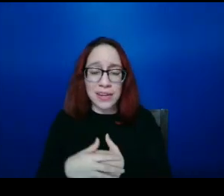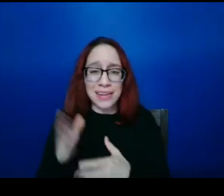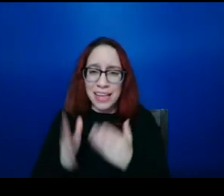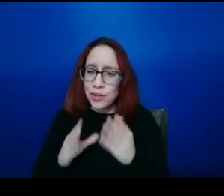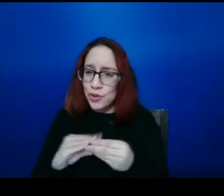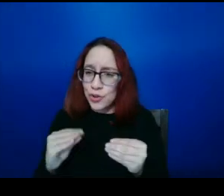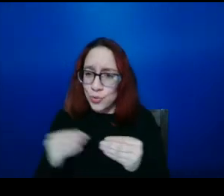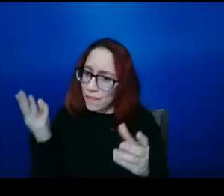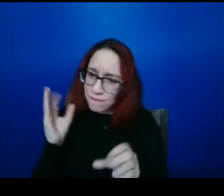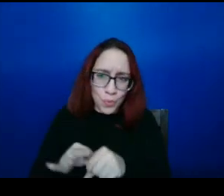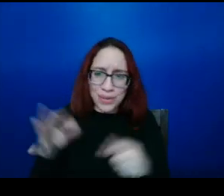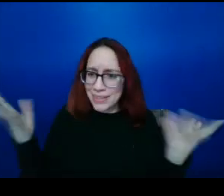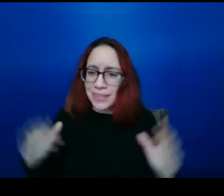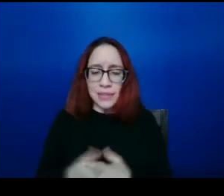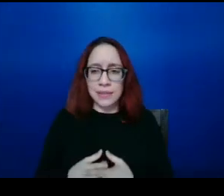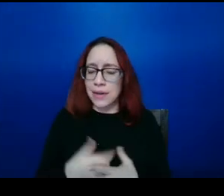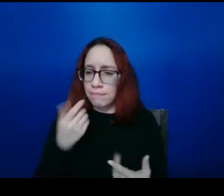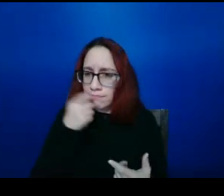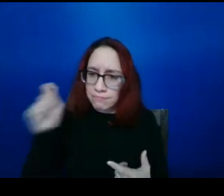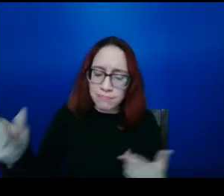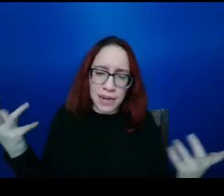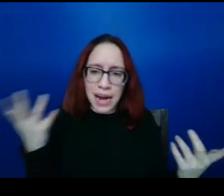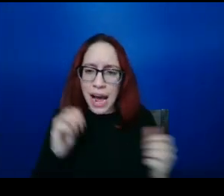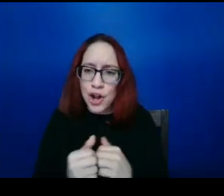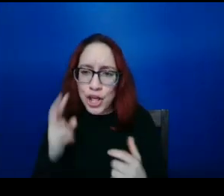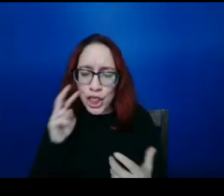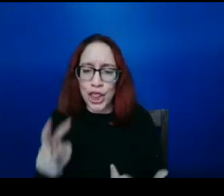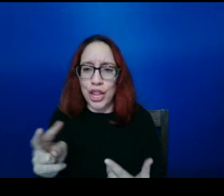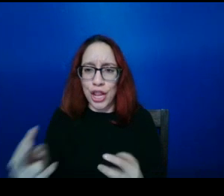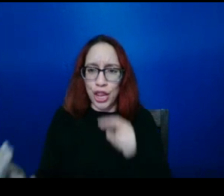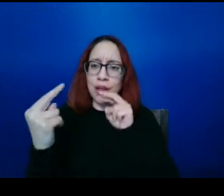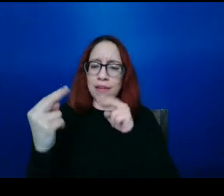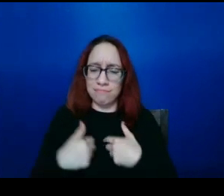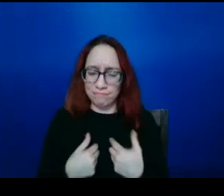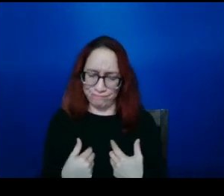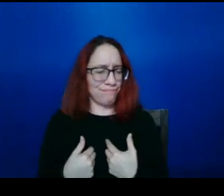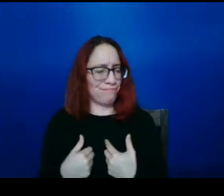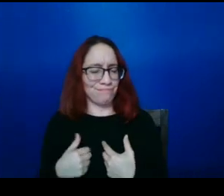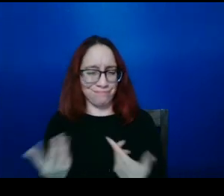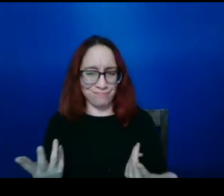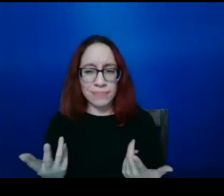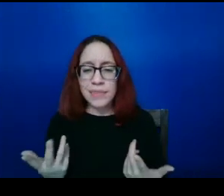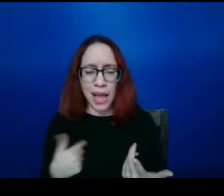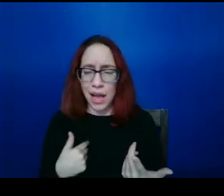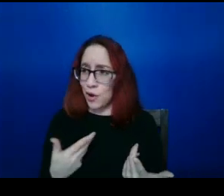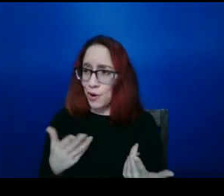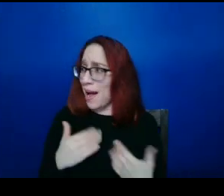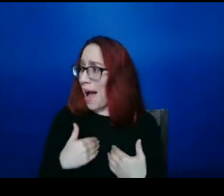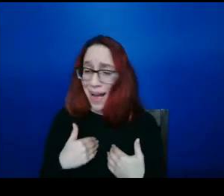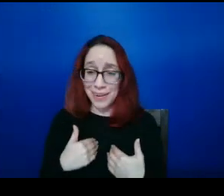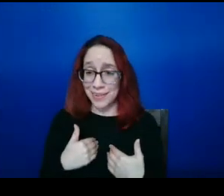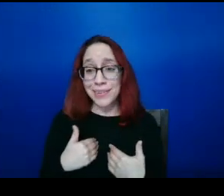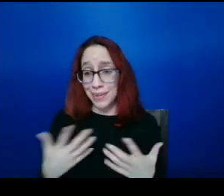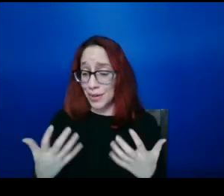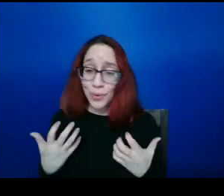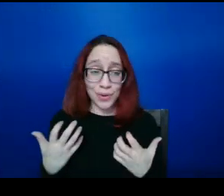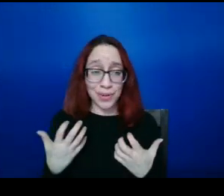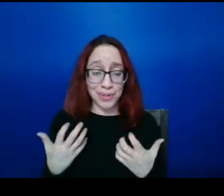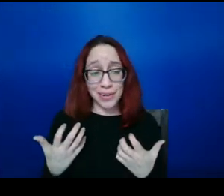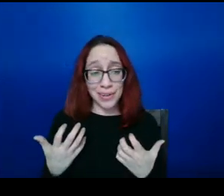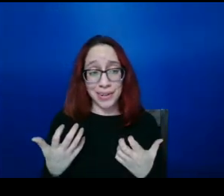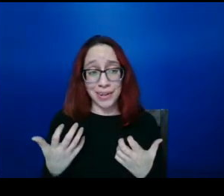We voted. I don't know how you all can even look in the mirror and go, oh my gosh, I want to